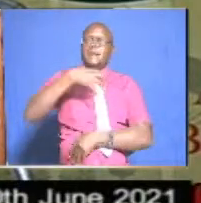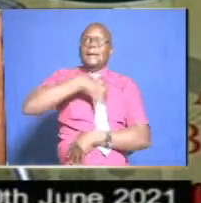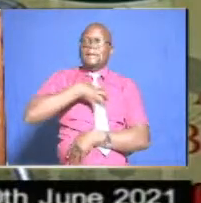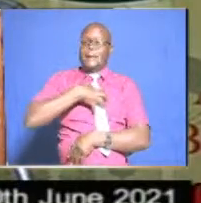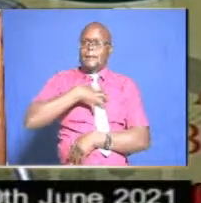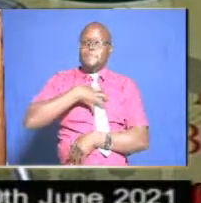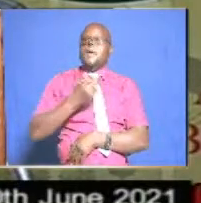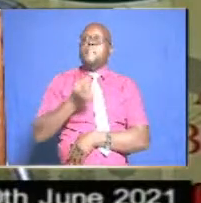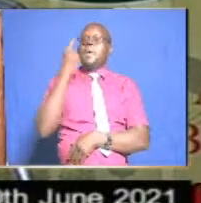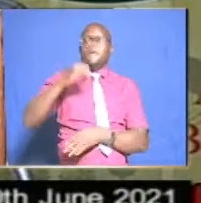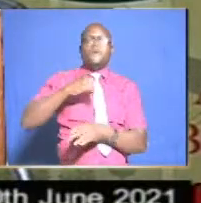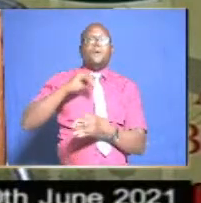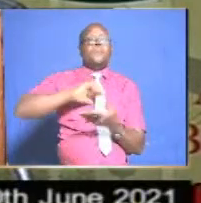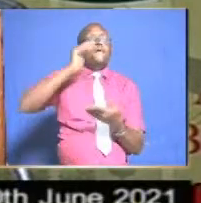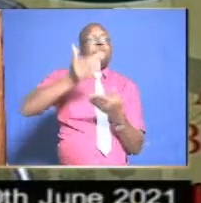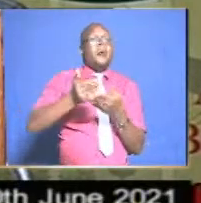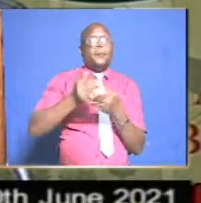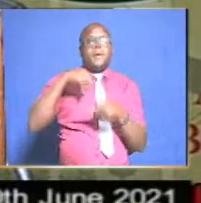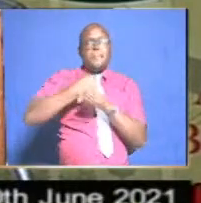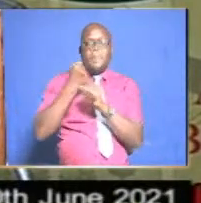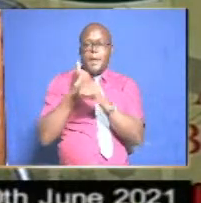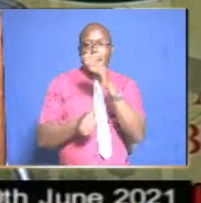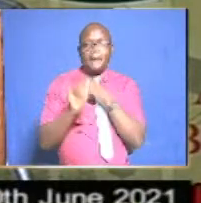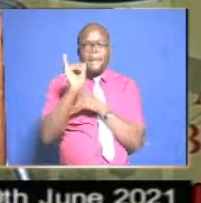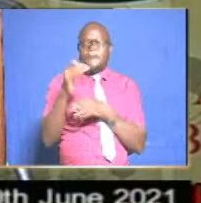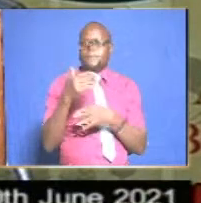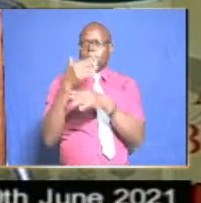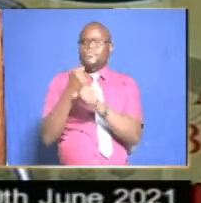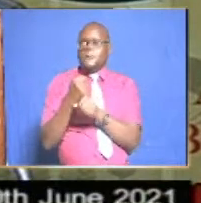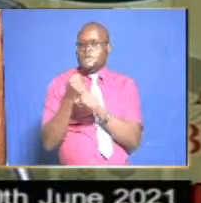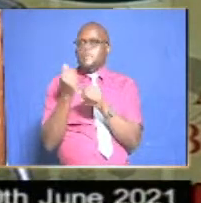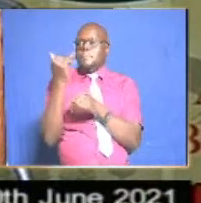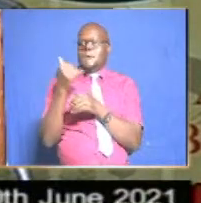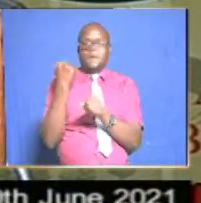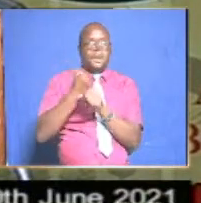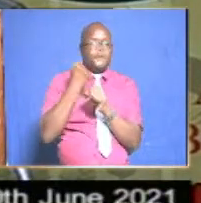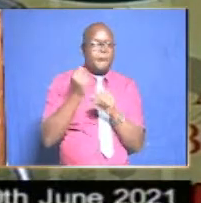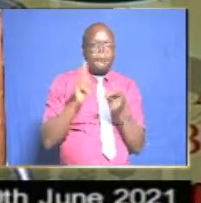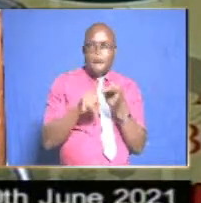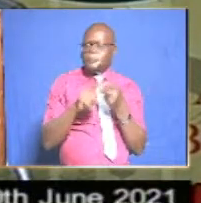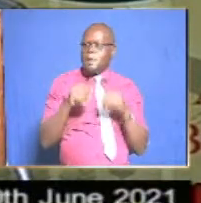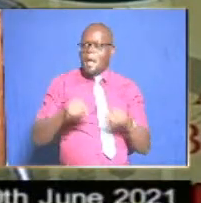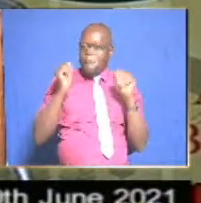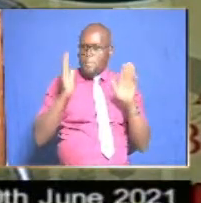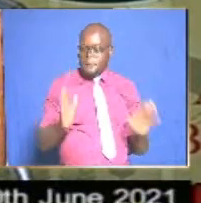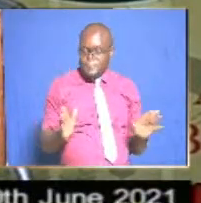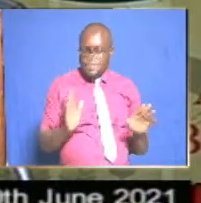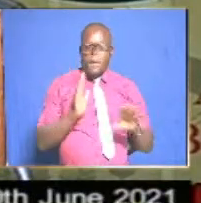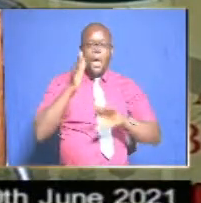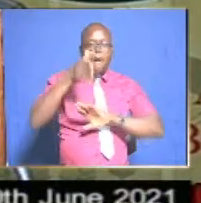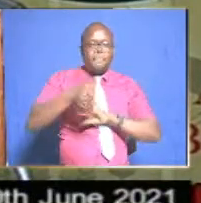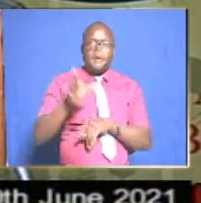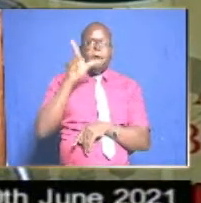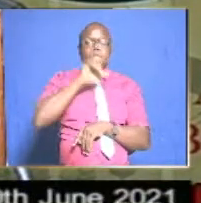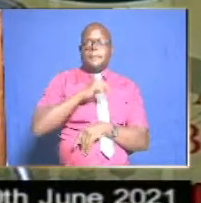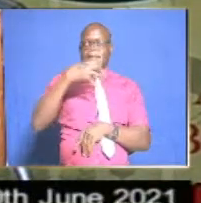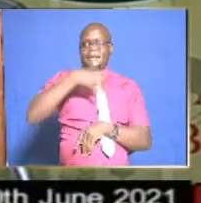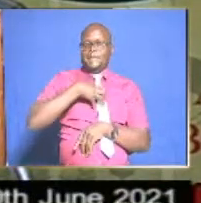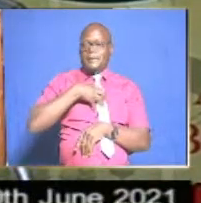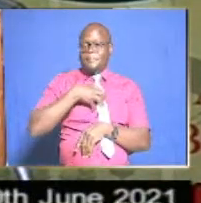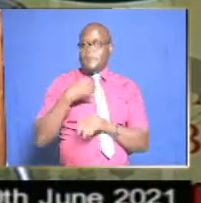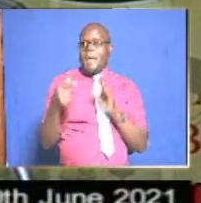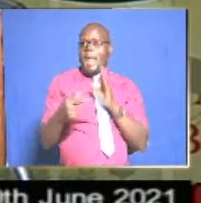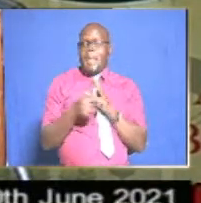funds established under irrevocable trust by employers and service providers outside the retirement benefit scheme, popularly known as